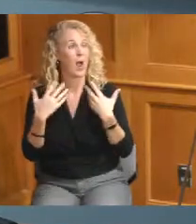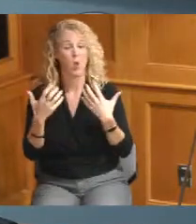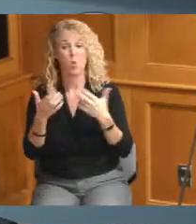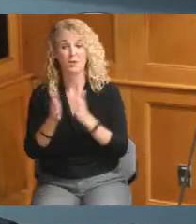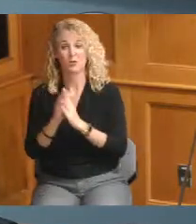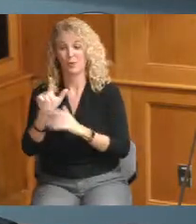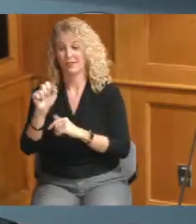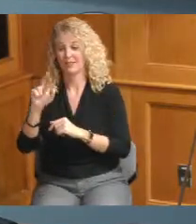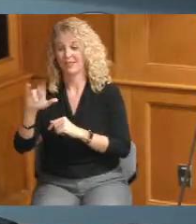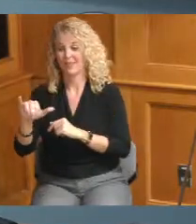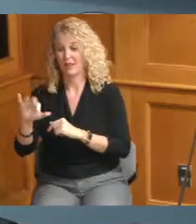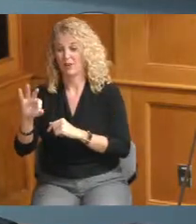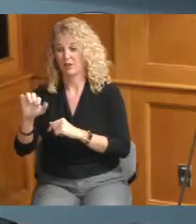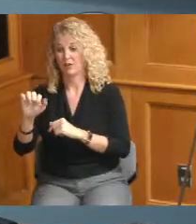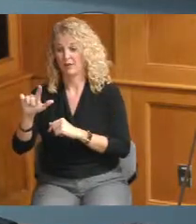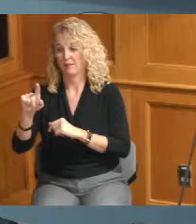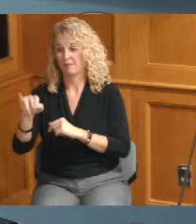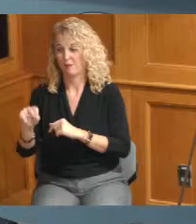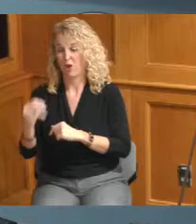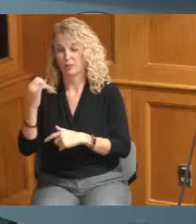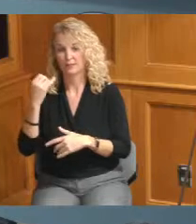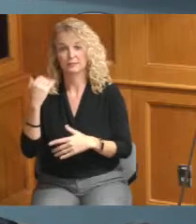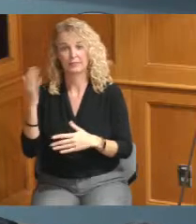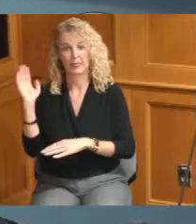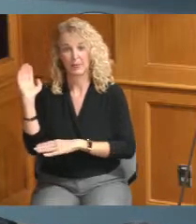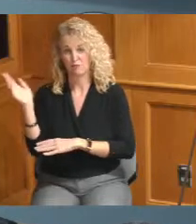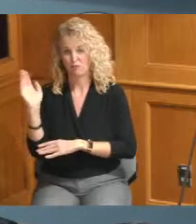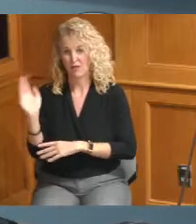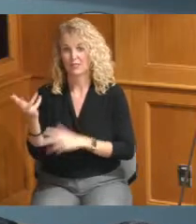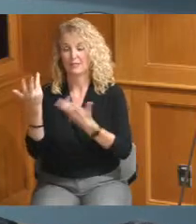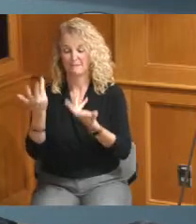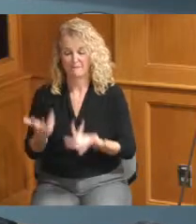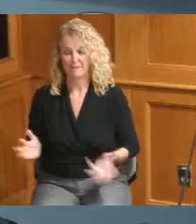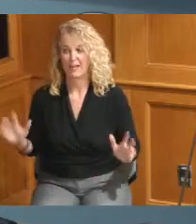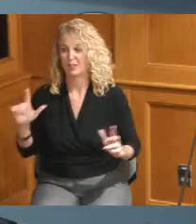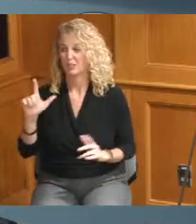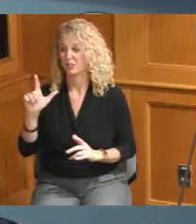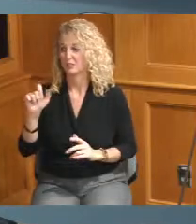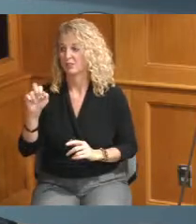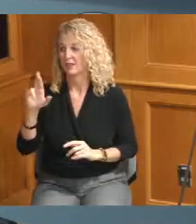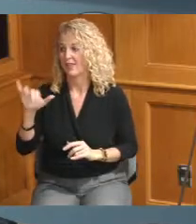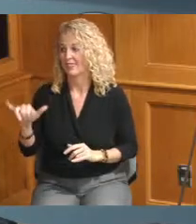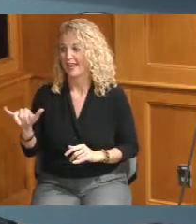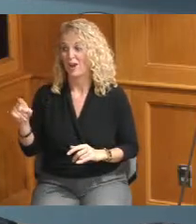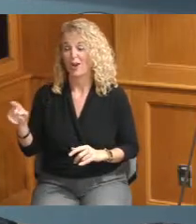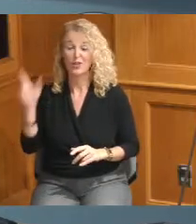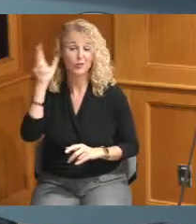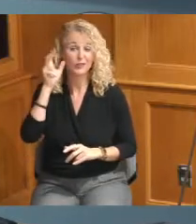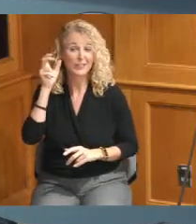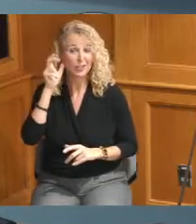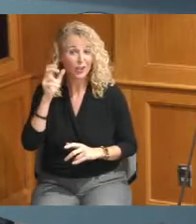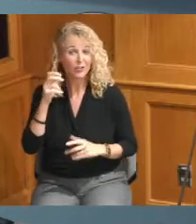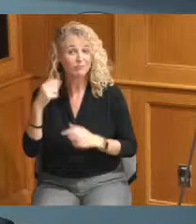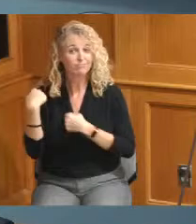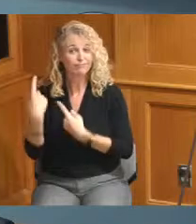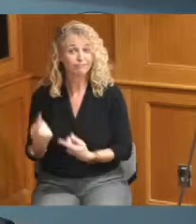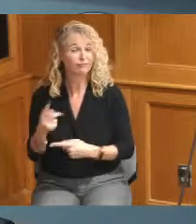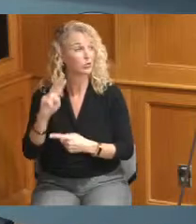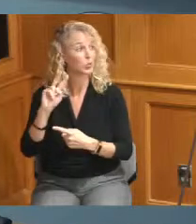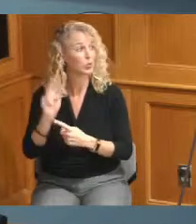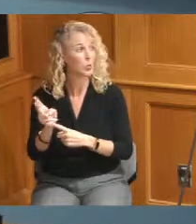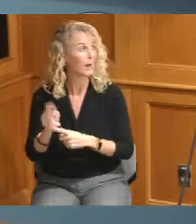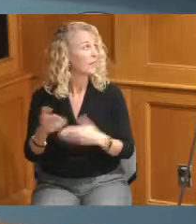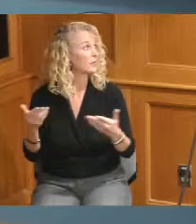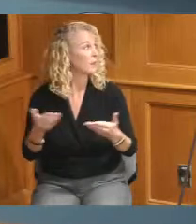ask Larry to come up. The presentations have been made. Larry, you've got the pleasure of the floor for 2 minutes. Welcome.